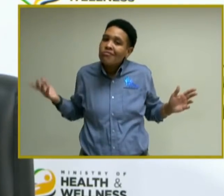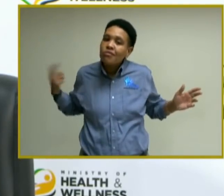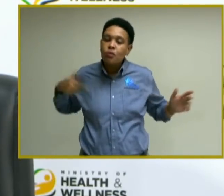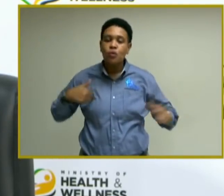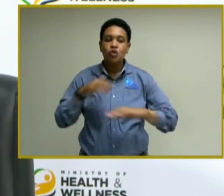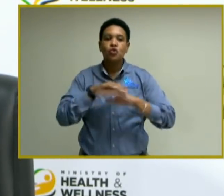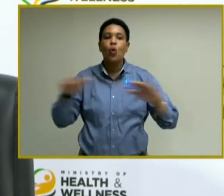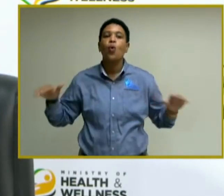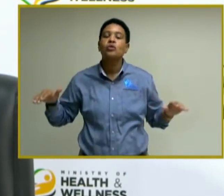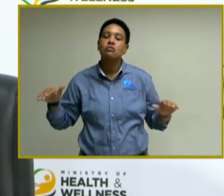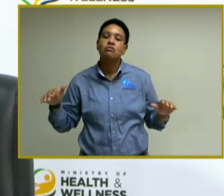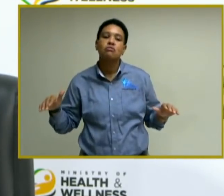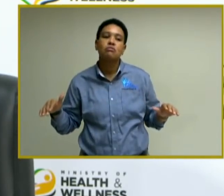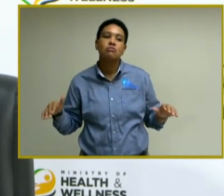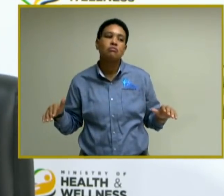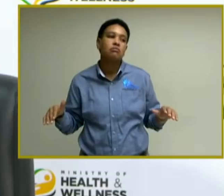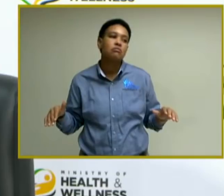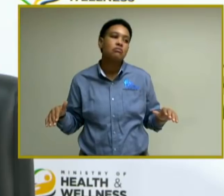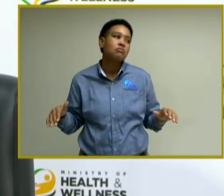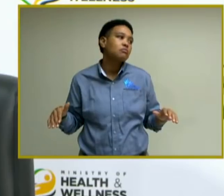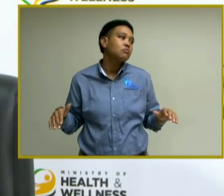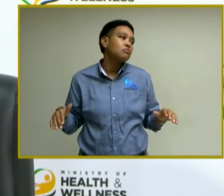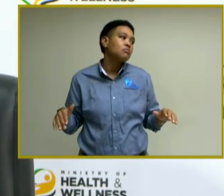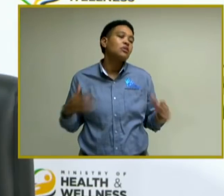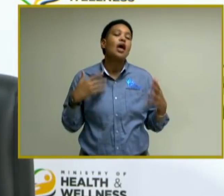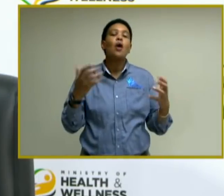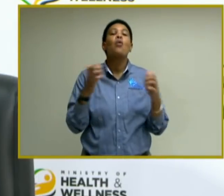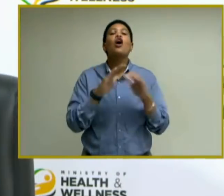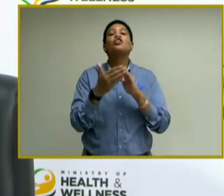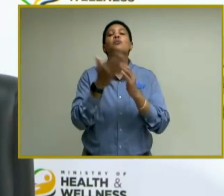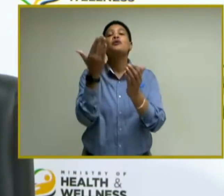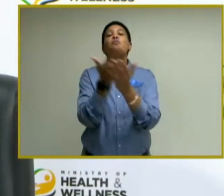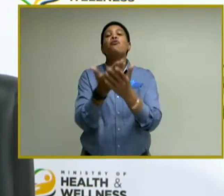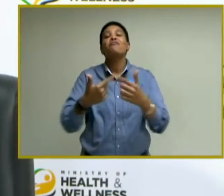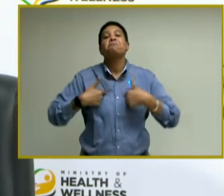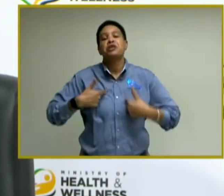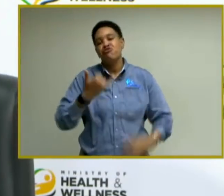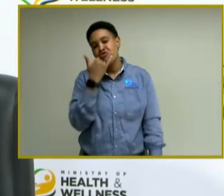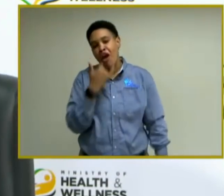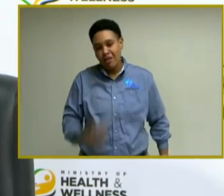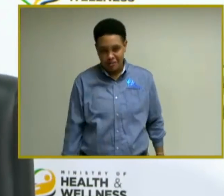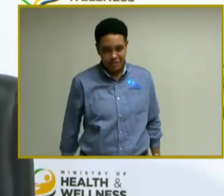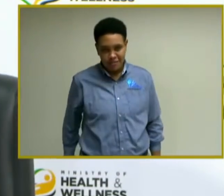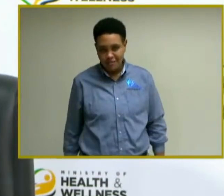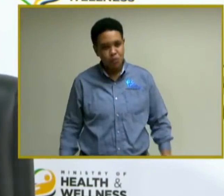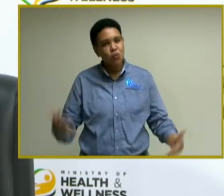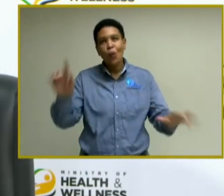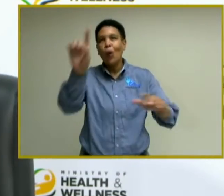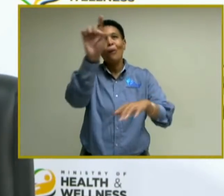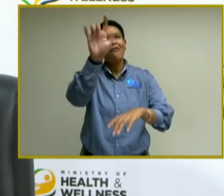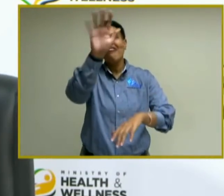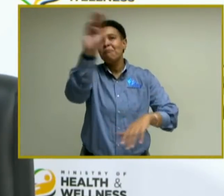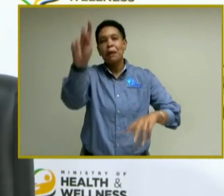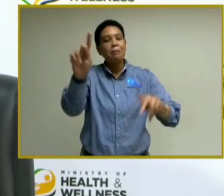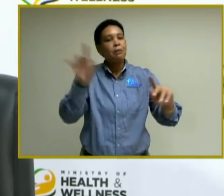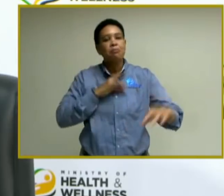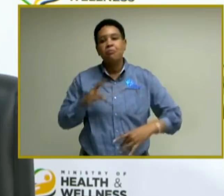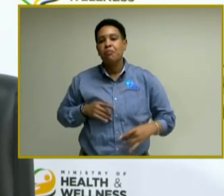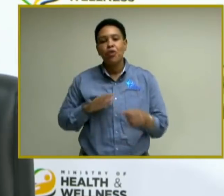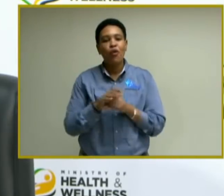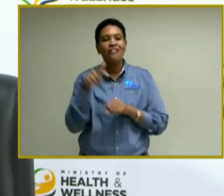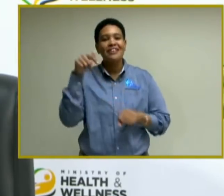don't. I want Jamaica to prove me wrong in this model. This model was